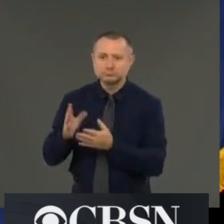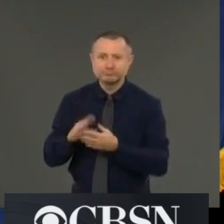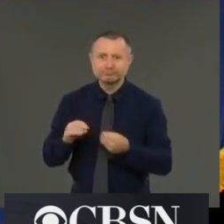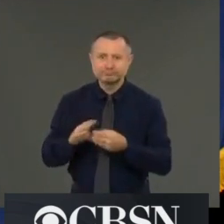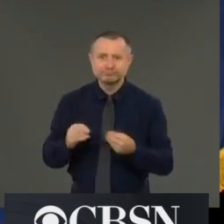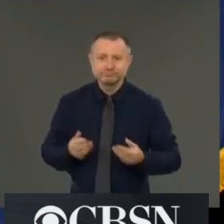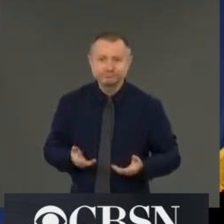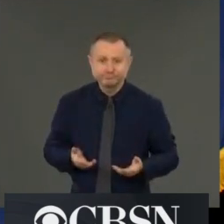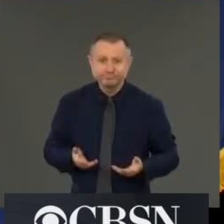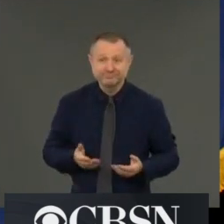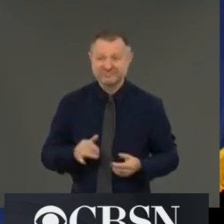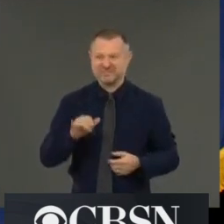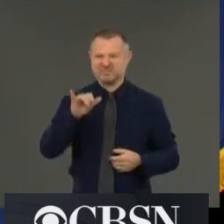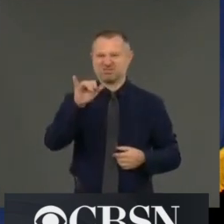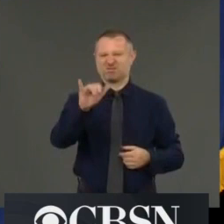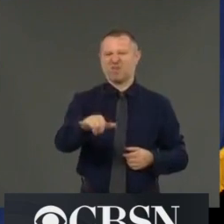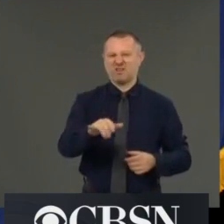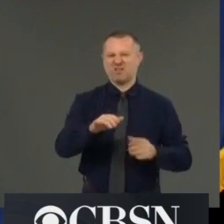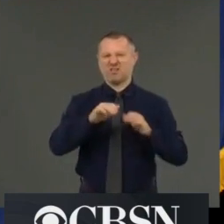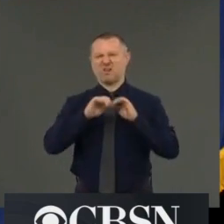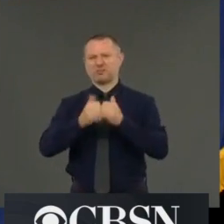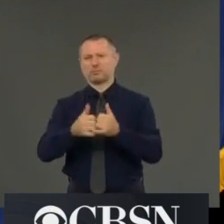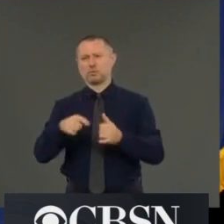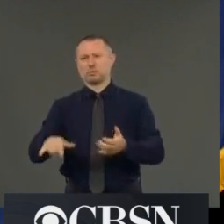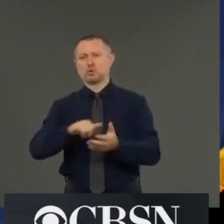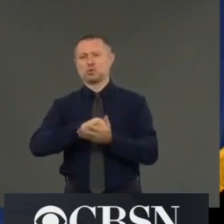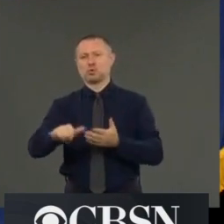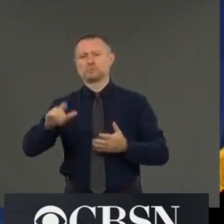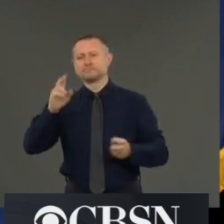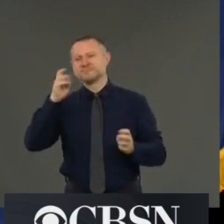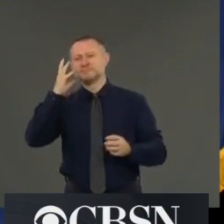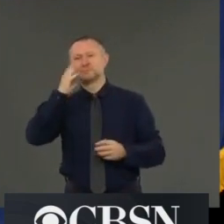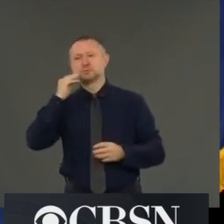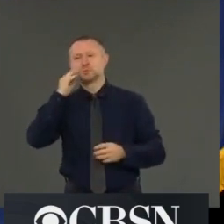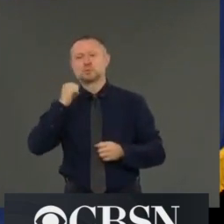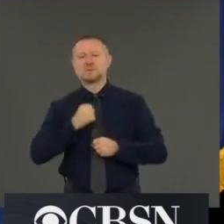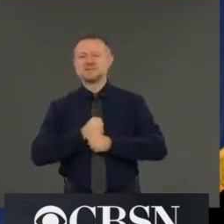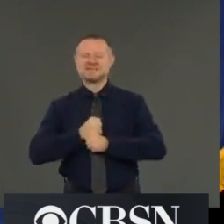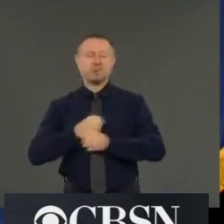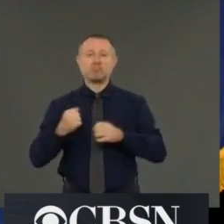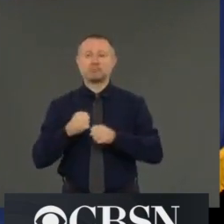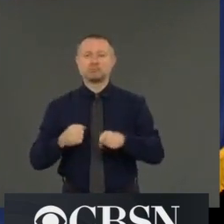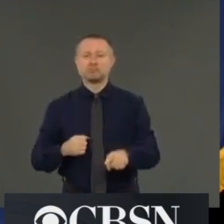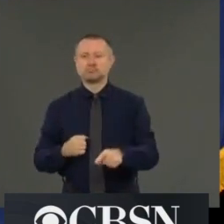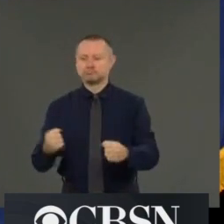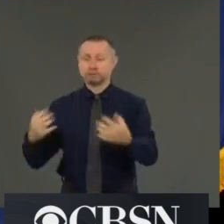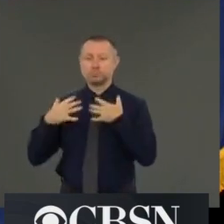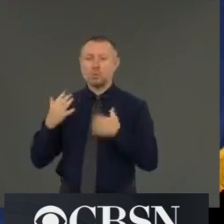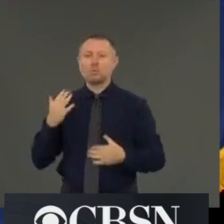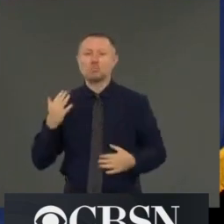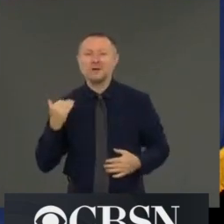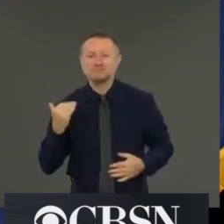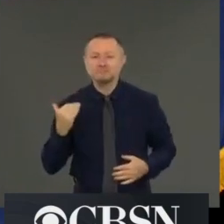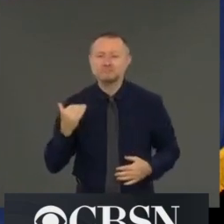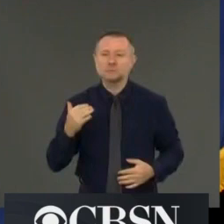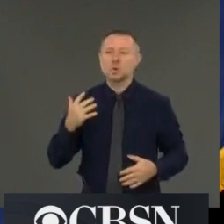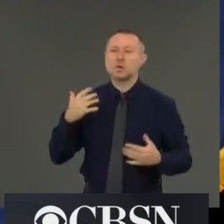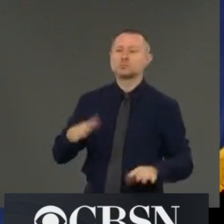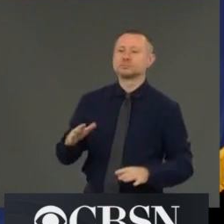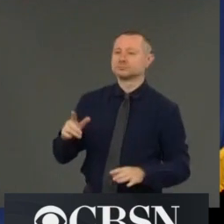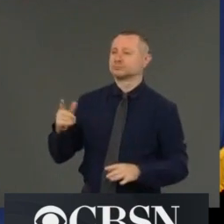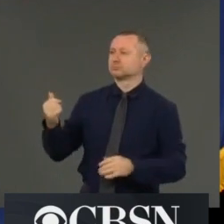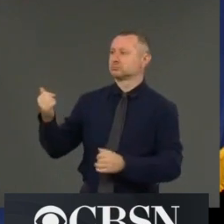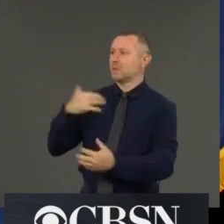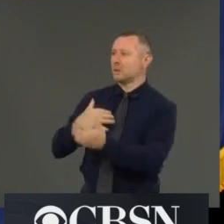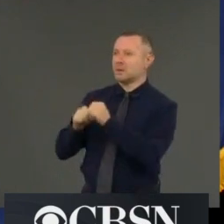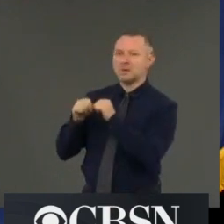And that's how we had the explosion. Why? Because it had been coming for weeks and